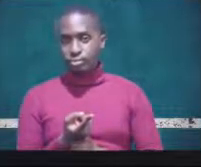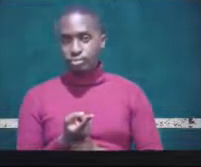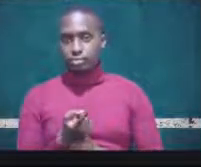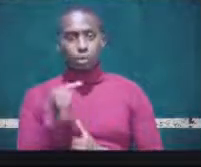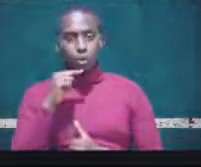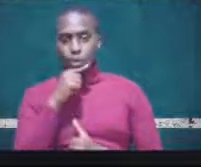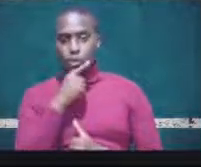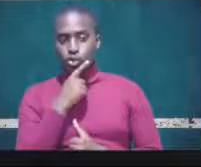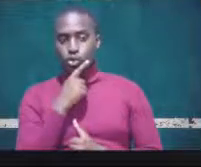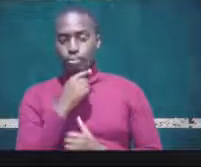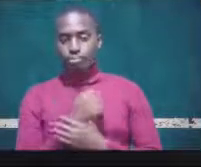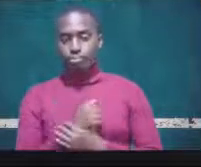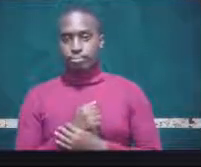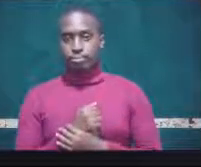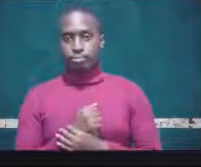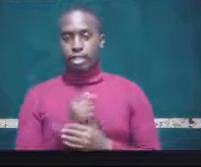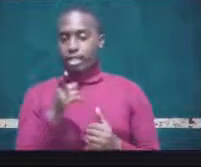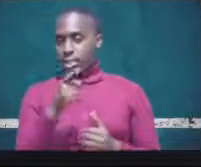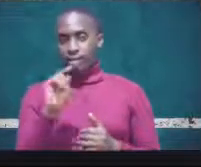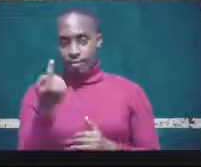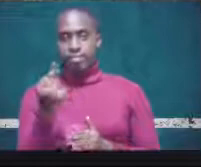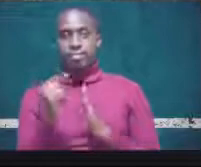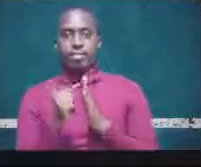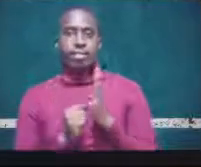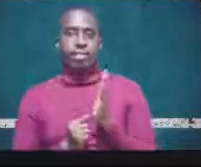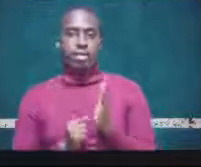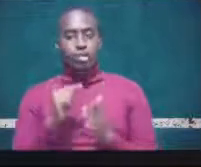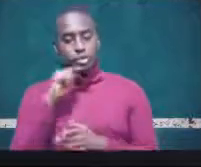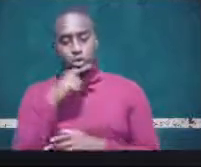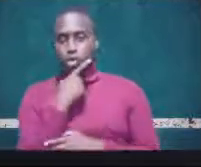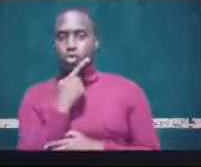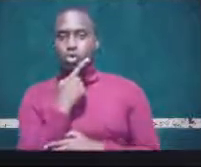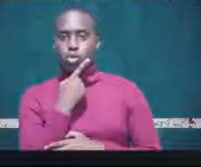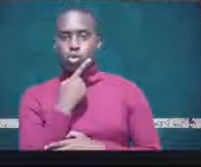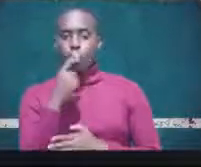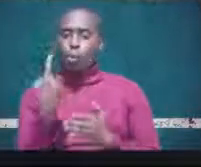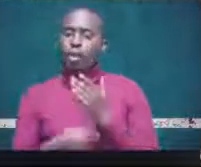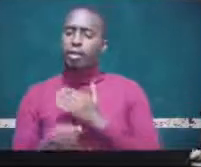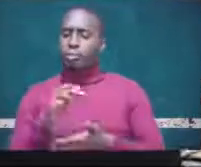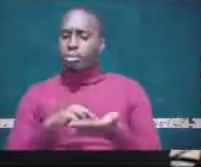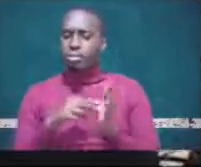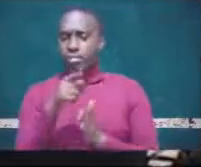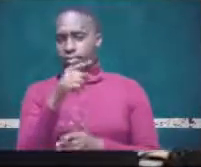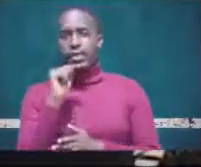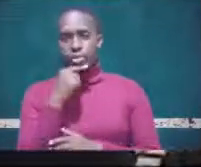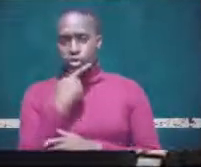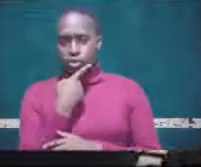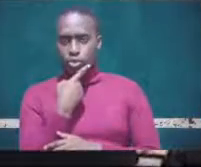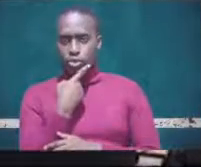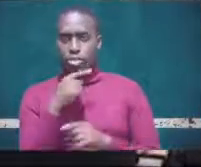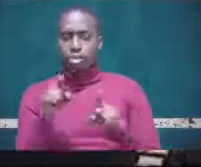social. This is the first factor. Social. What do we mean now with this? So